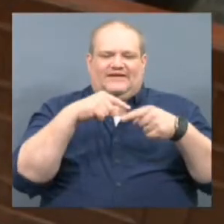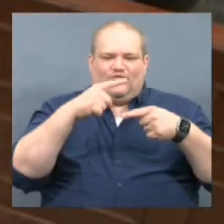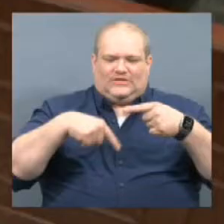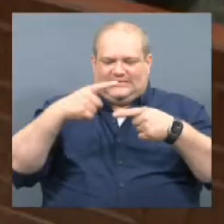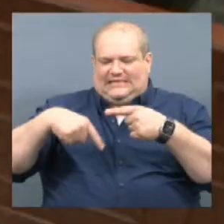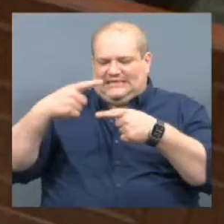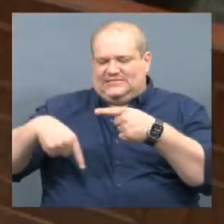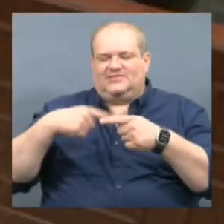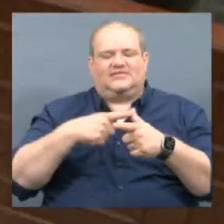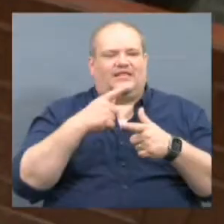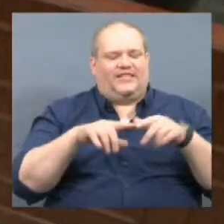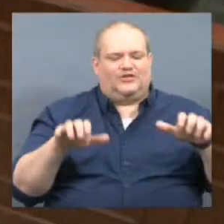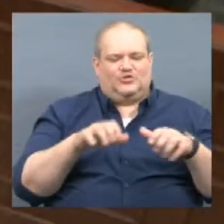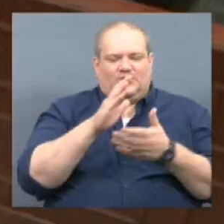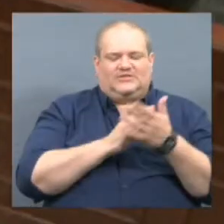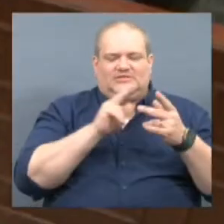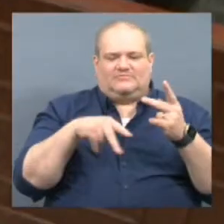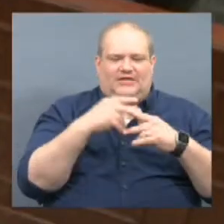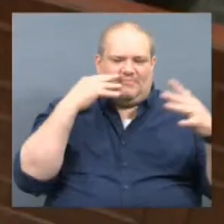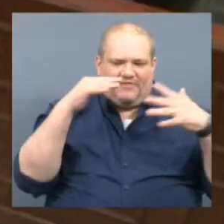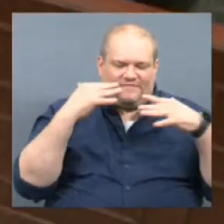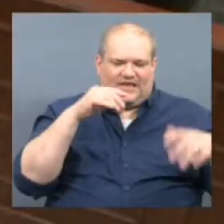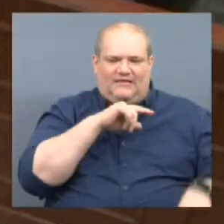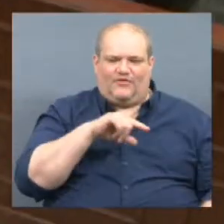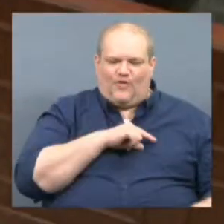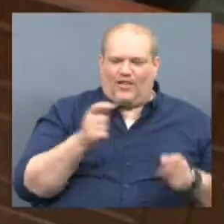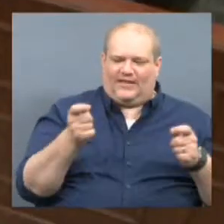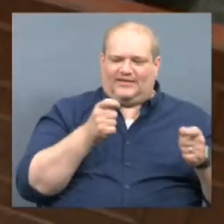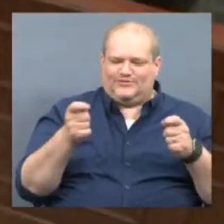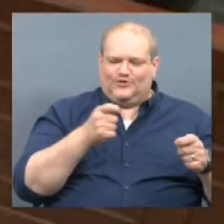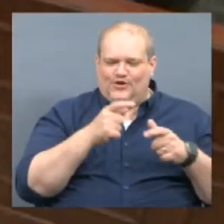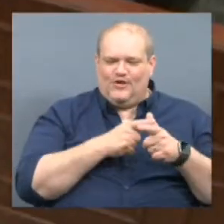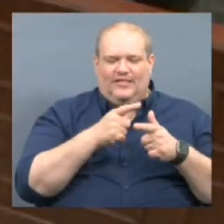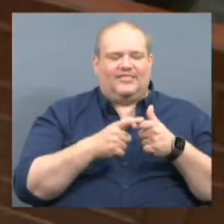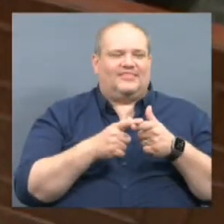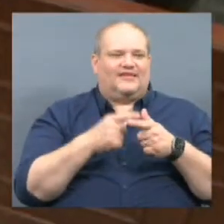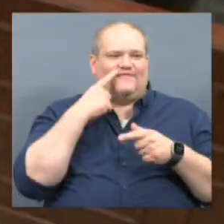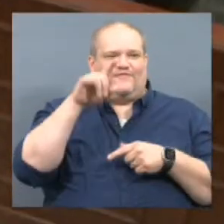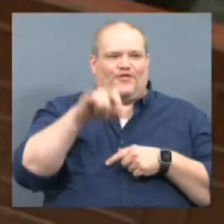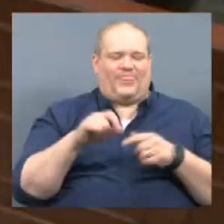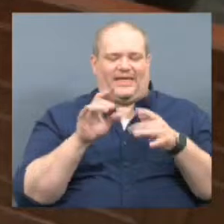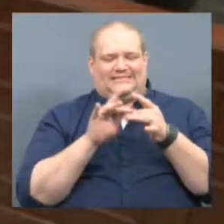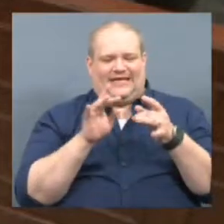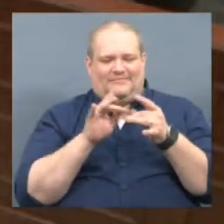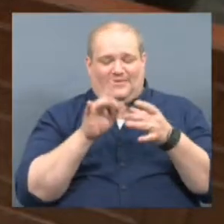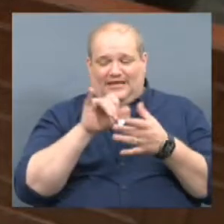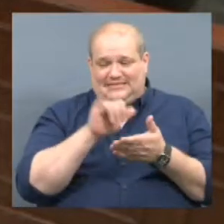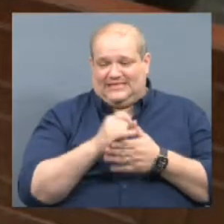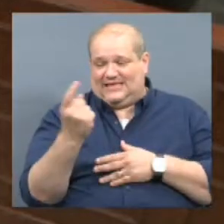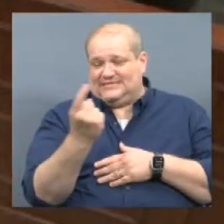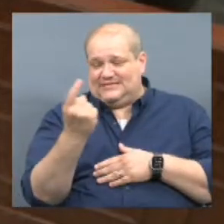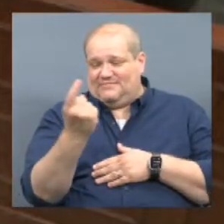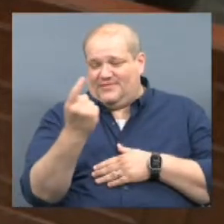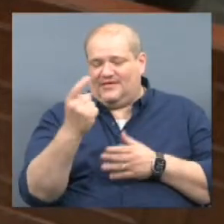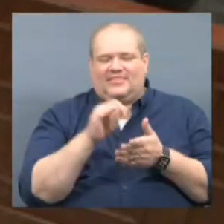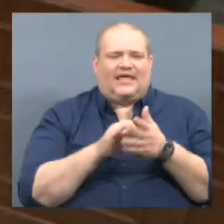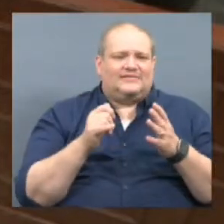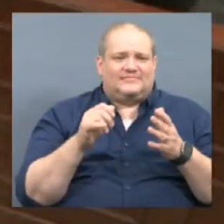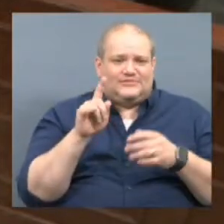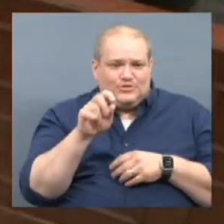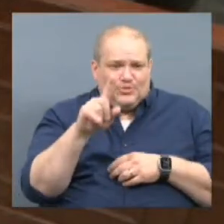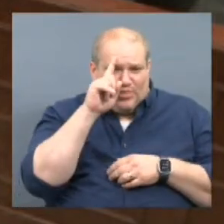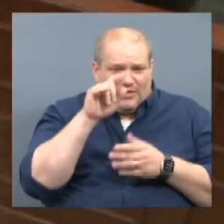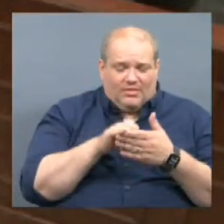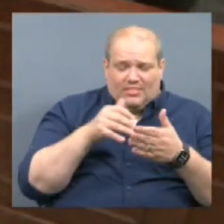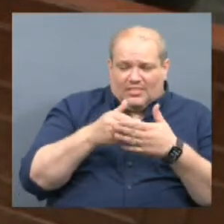seasons and then doing some type of sound or quality control for that statement, is that something that, do you